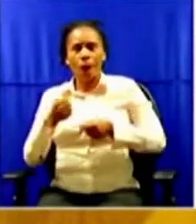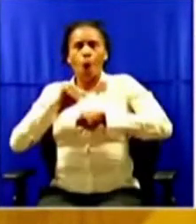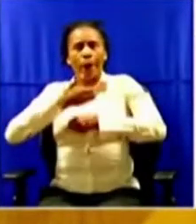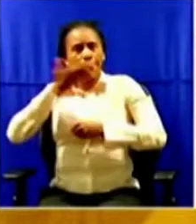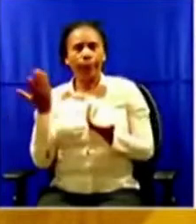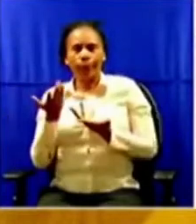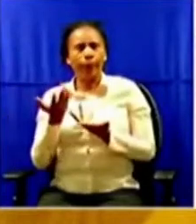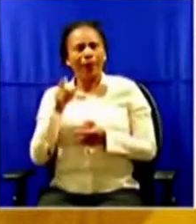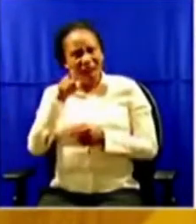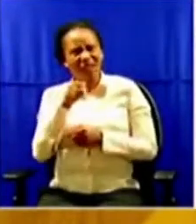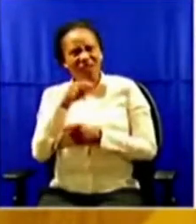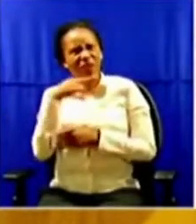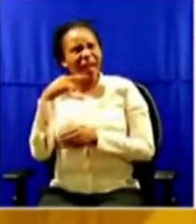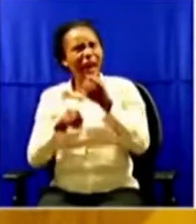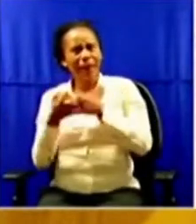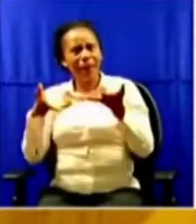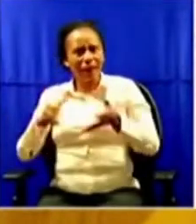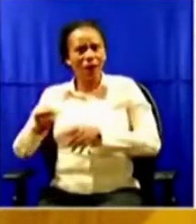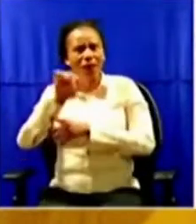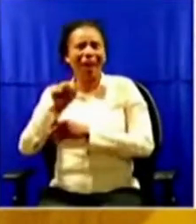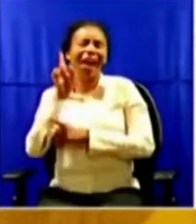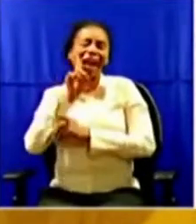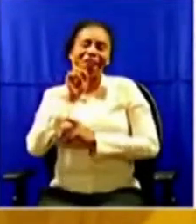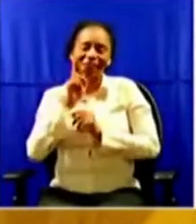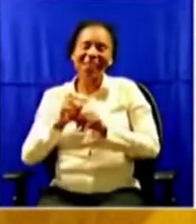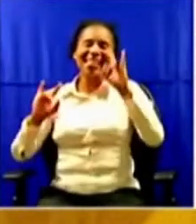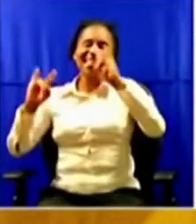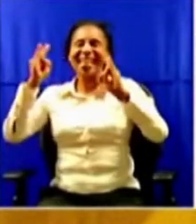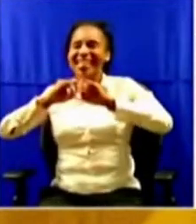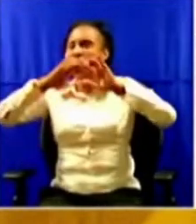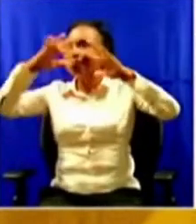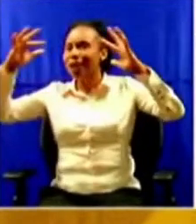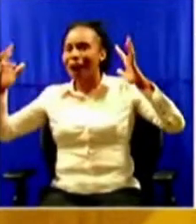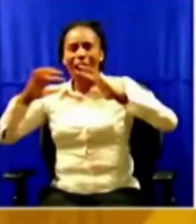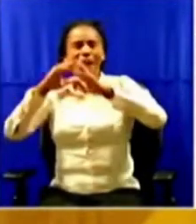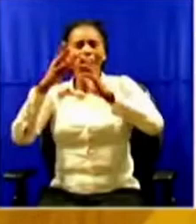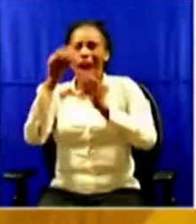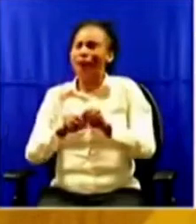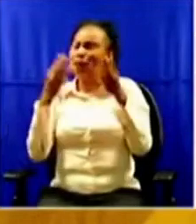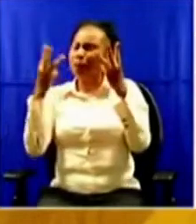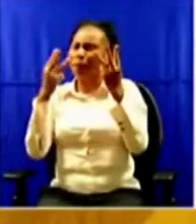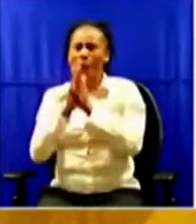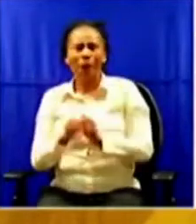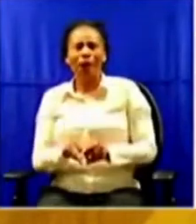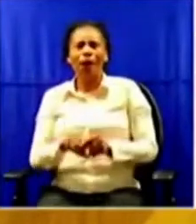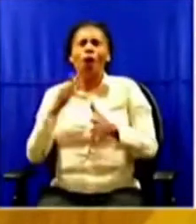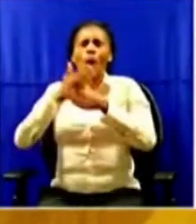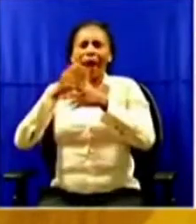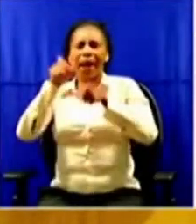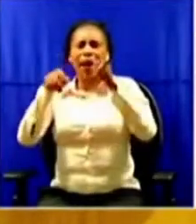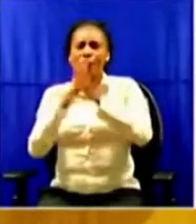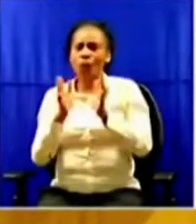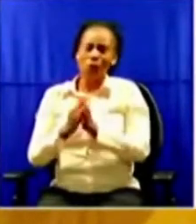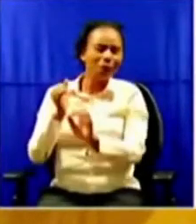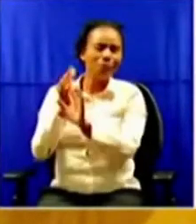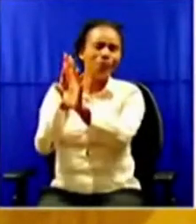Africa, every city skyline would be dotted with dozens of cranes. Workers would be queuing to collect their hard hats, ready